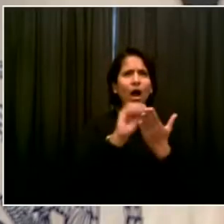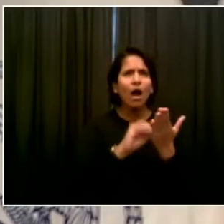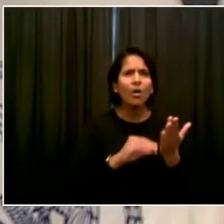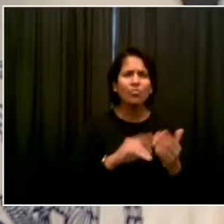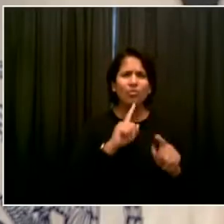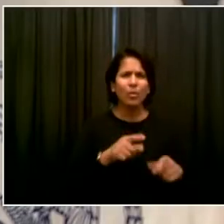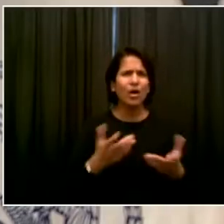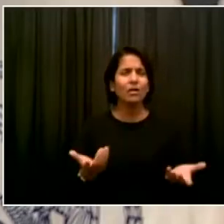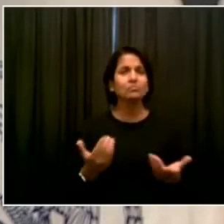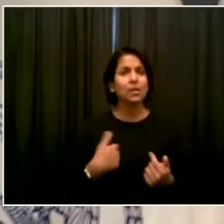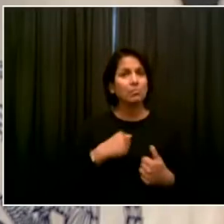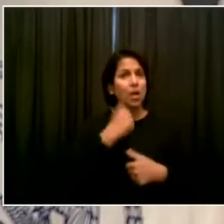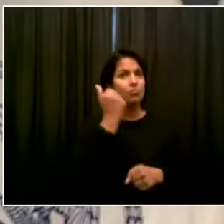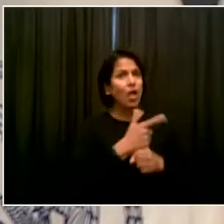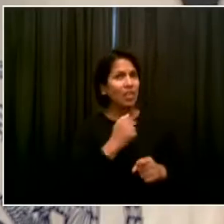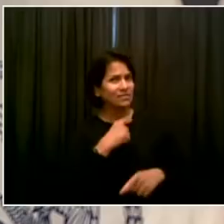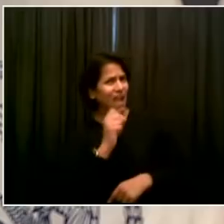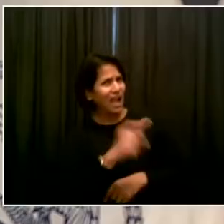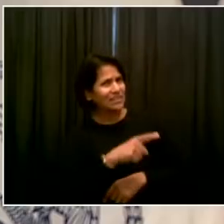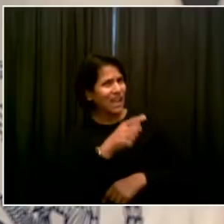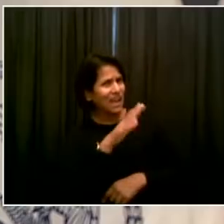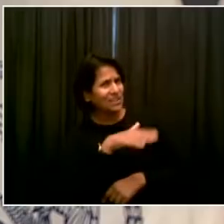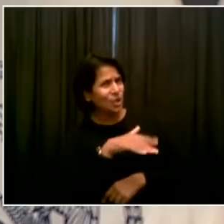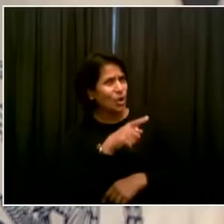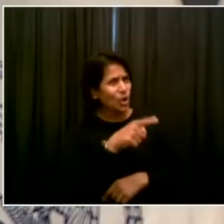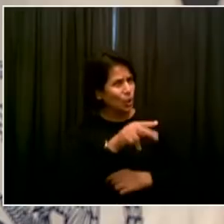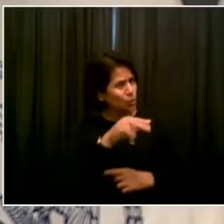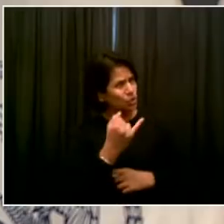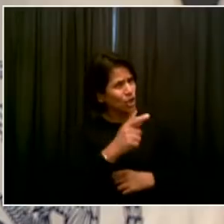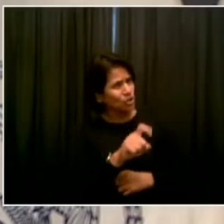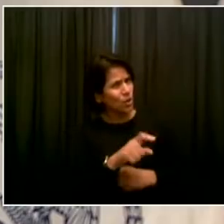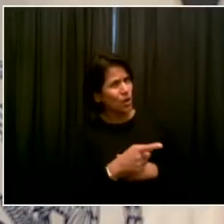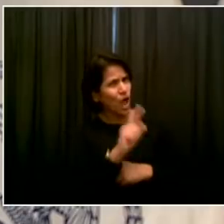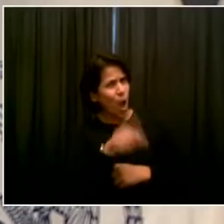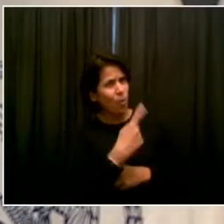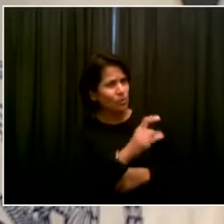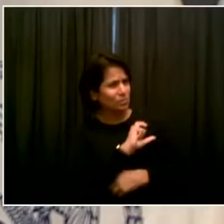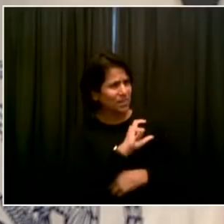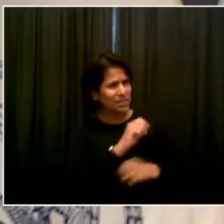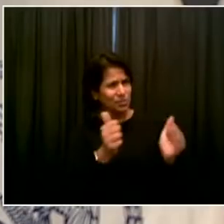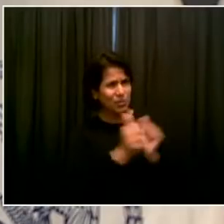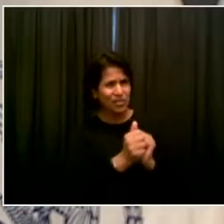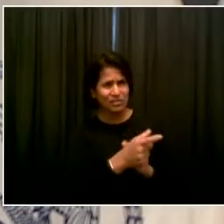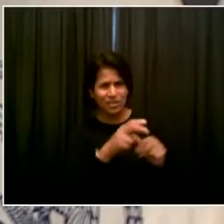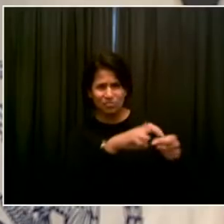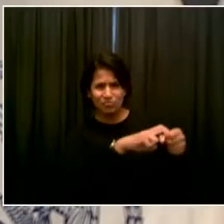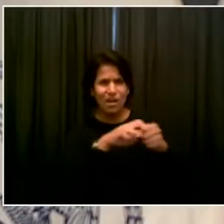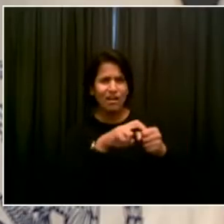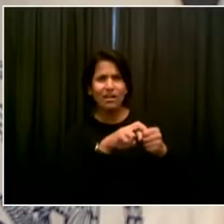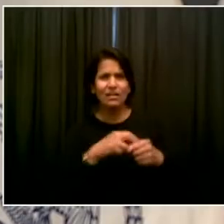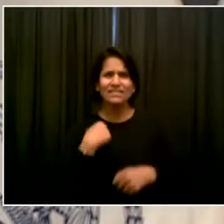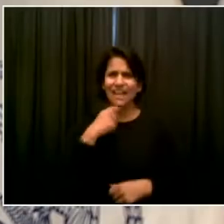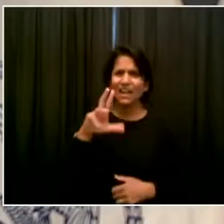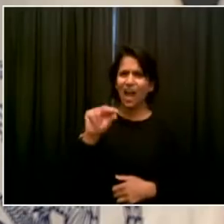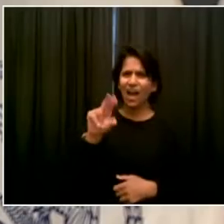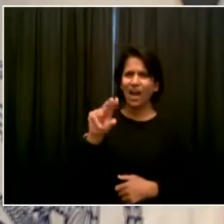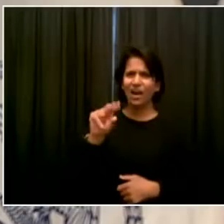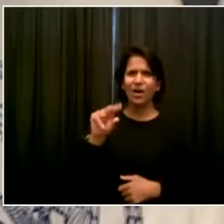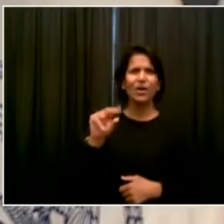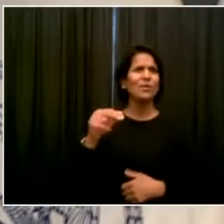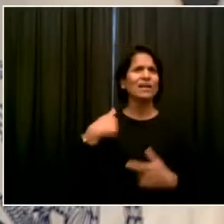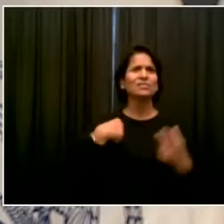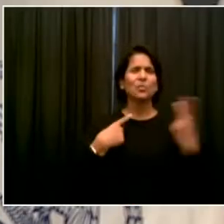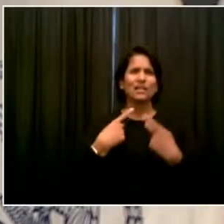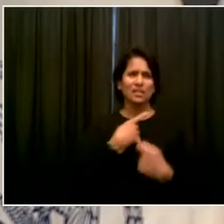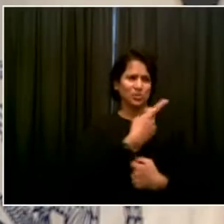said, no. He said, I went with you to New Jersey. And I said, of course, I remember going there, an old family friend there that we visited. So you guys can keep